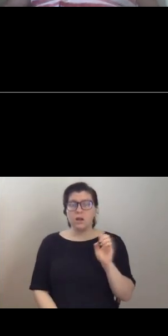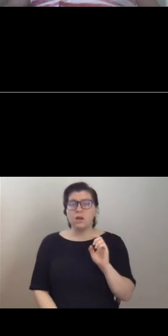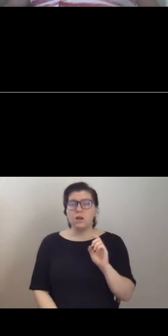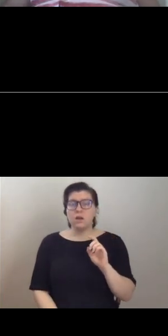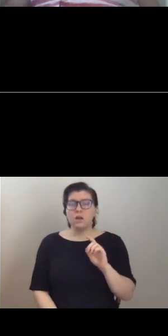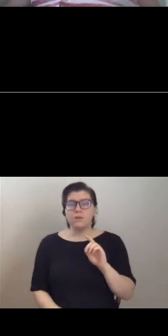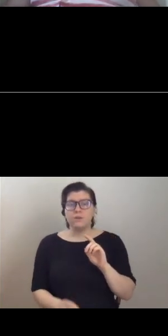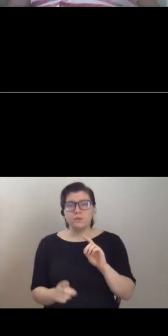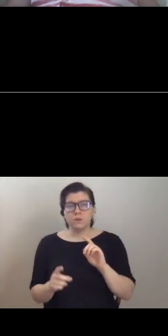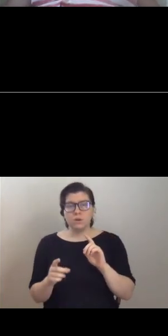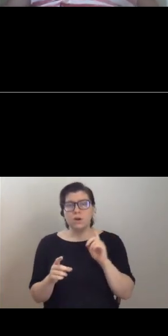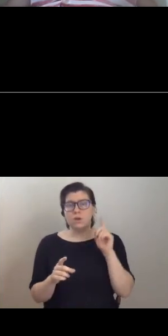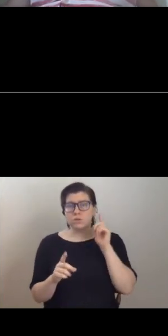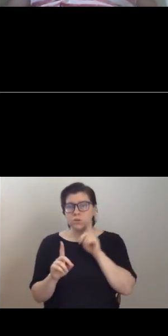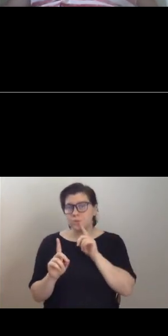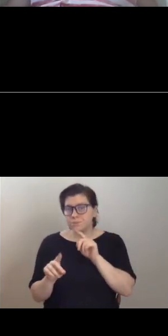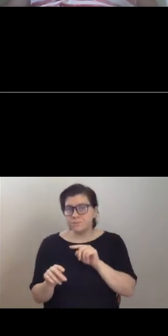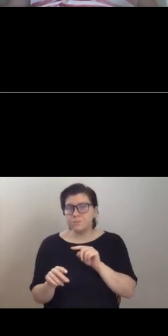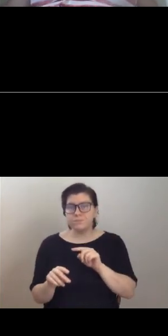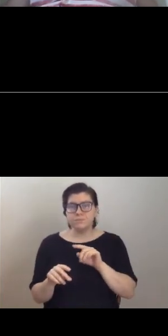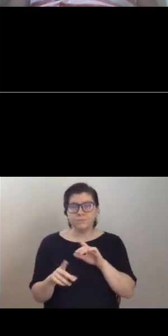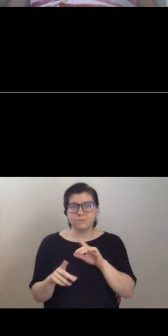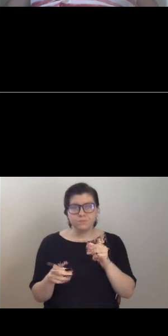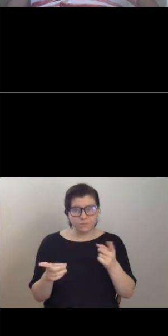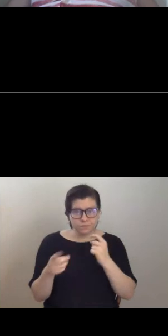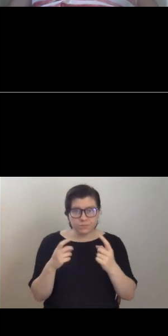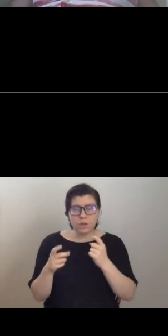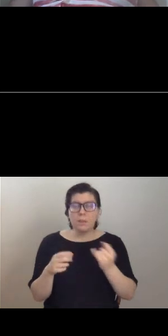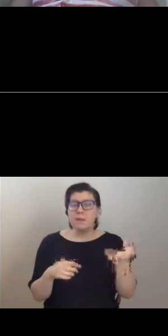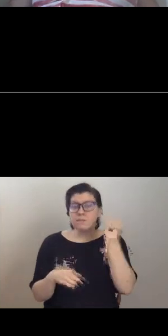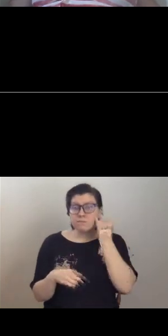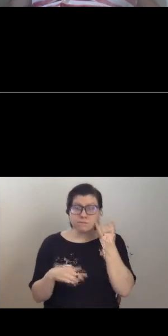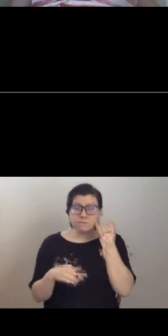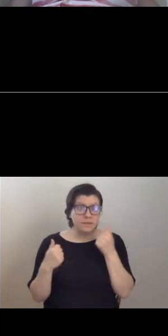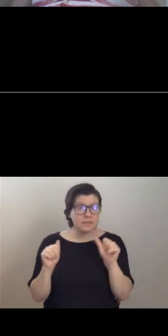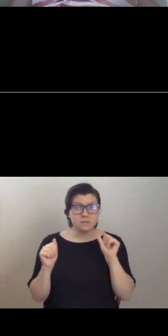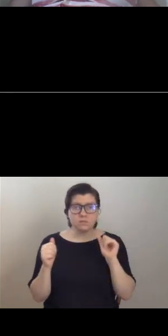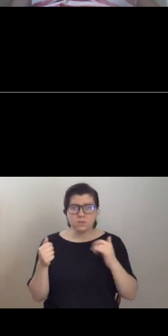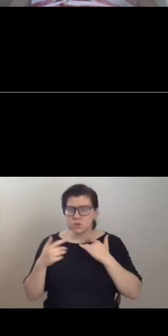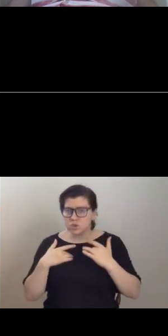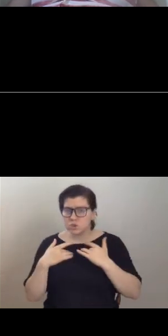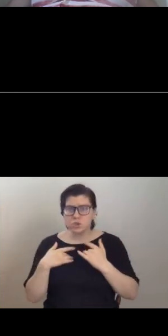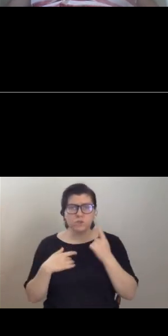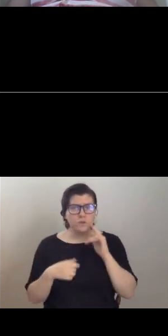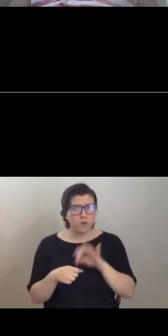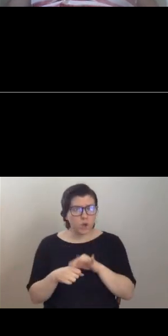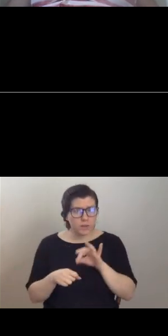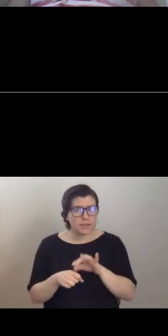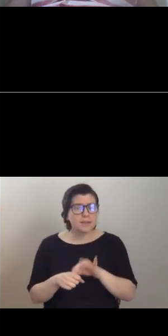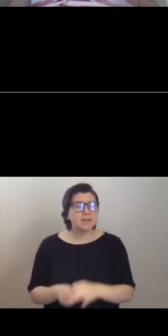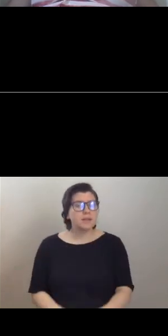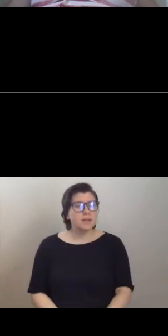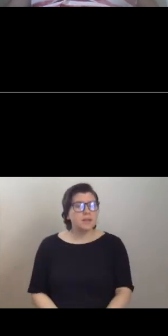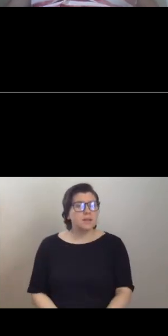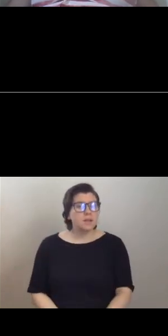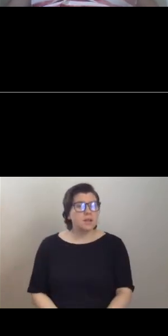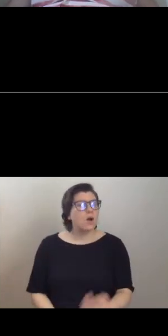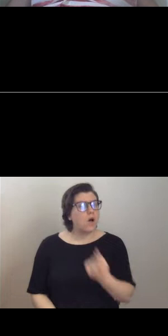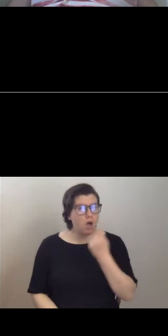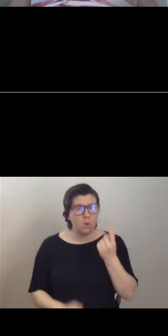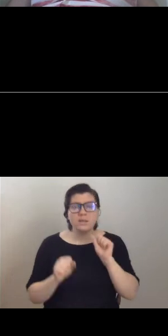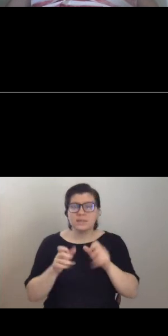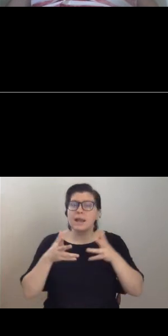but if you do have any concerns around voting, you can always leave us a